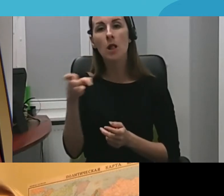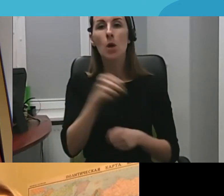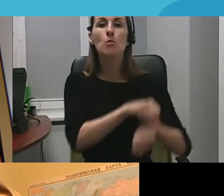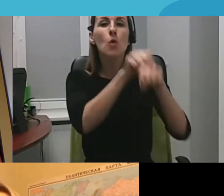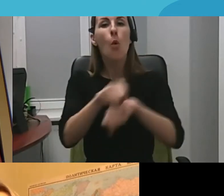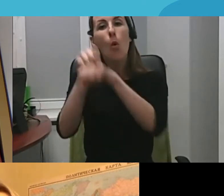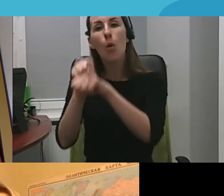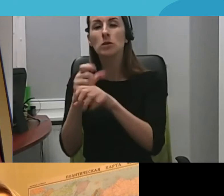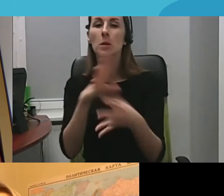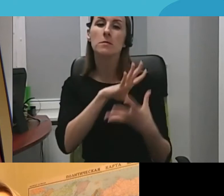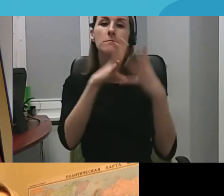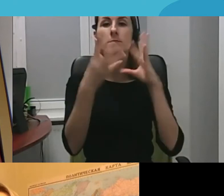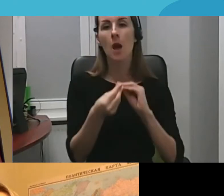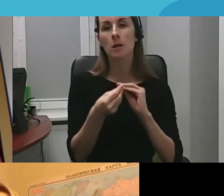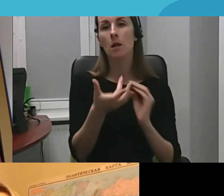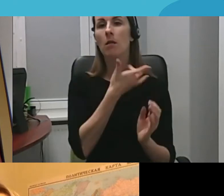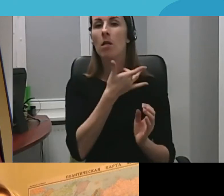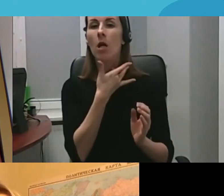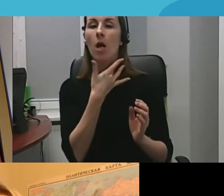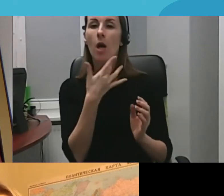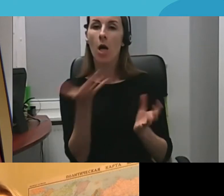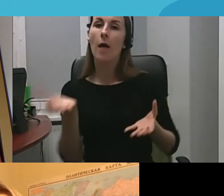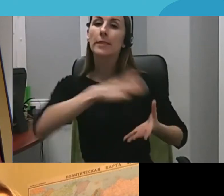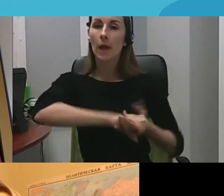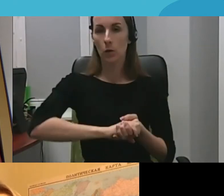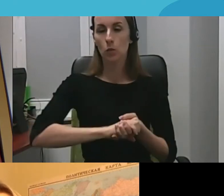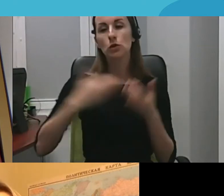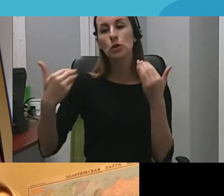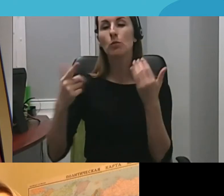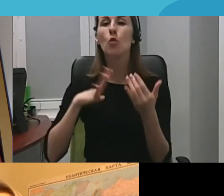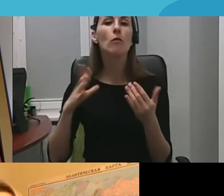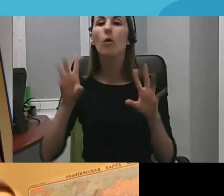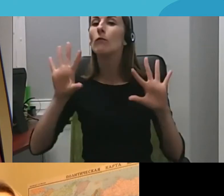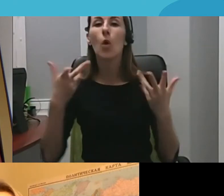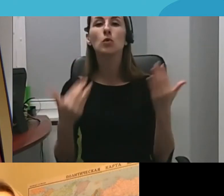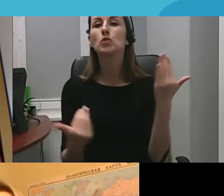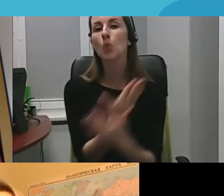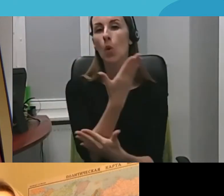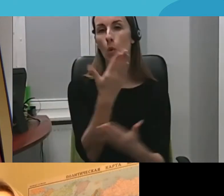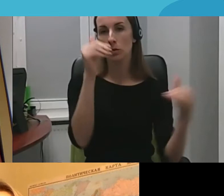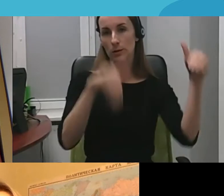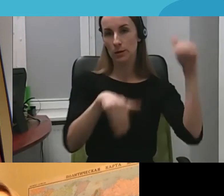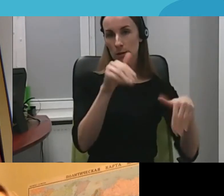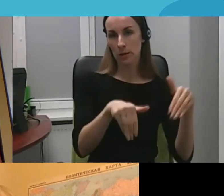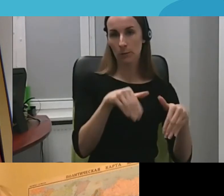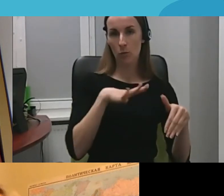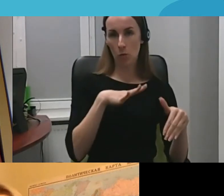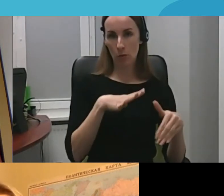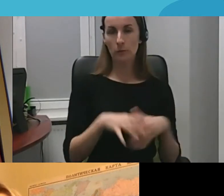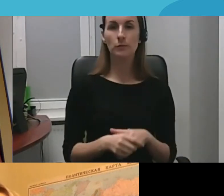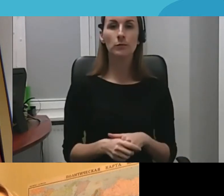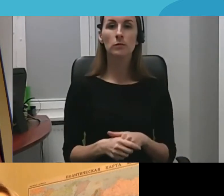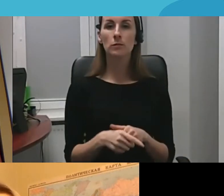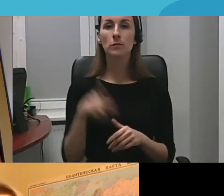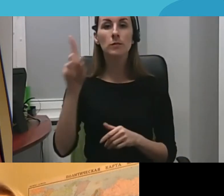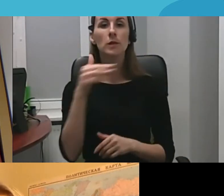that this is the demand, and of course this demand need to be supported by any